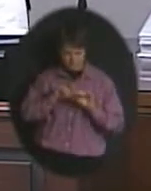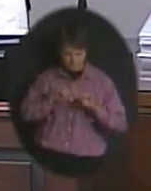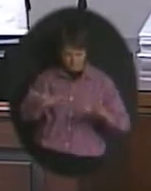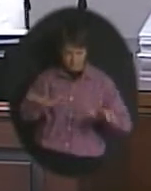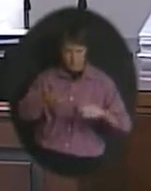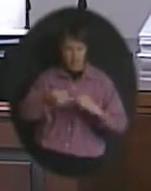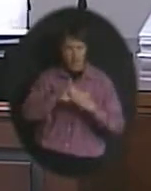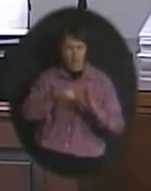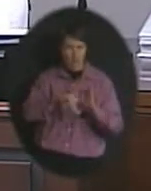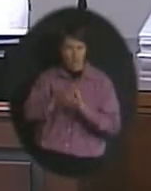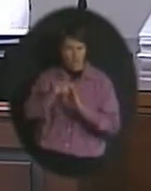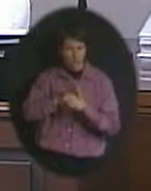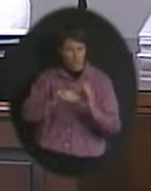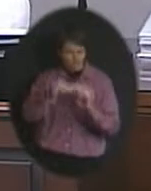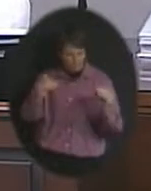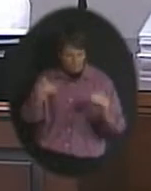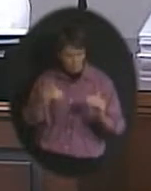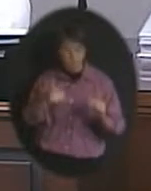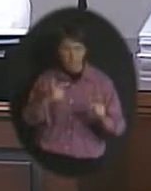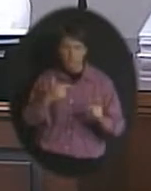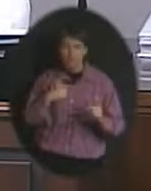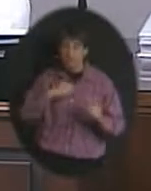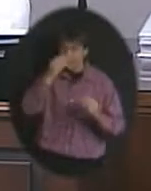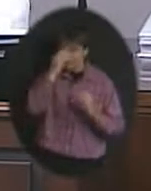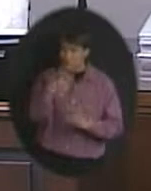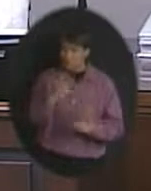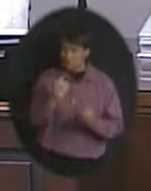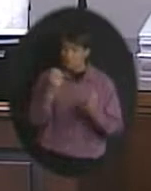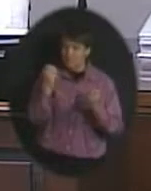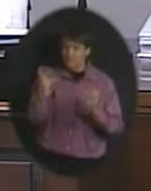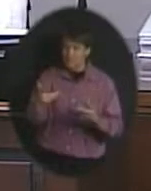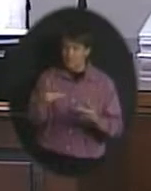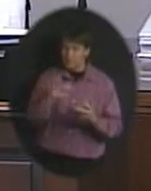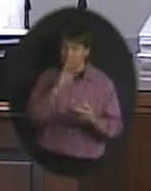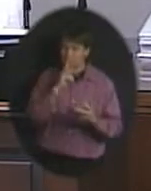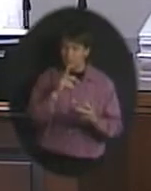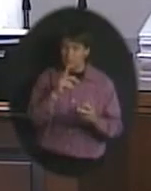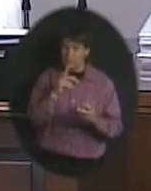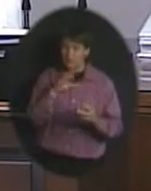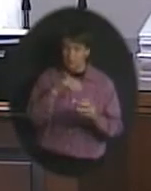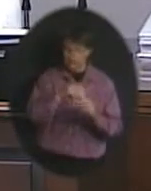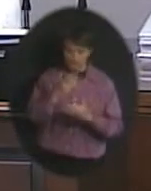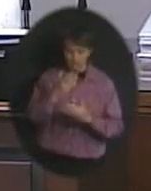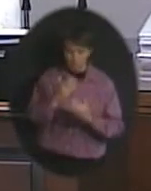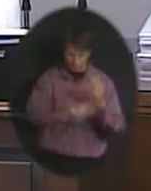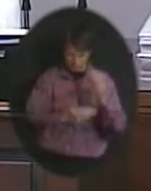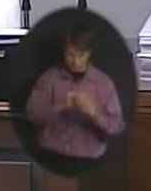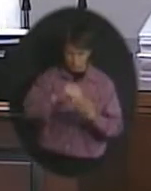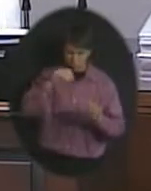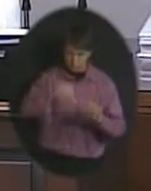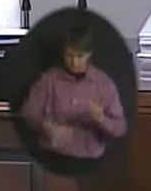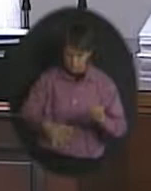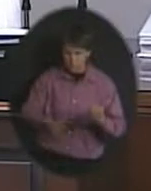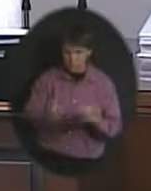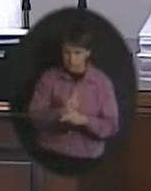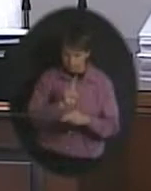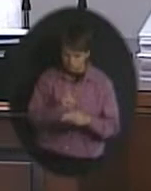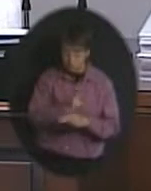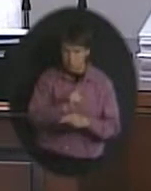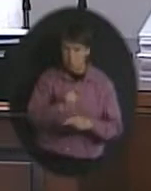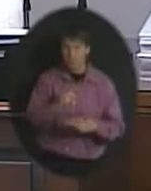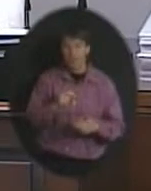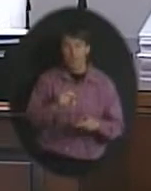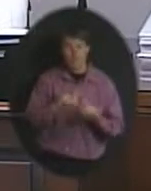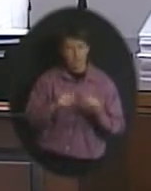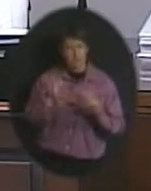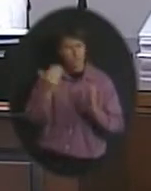curricular levels. I can tell you that a large majority of them are really going into the hands of students. But